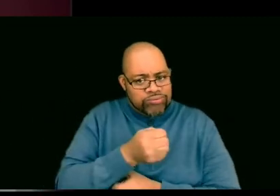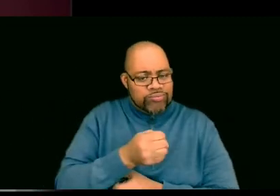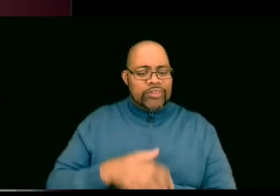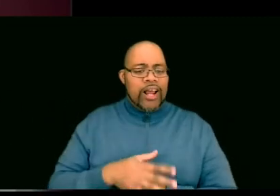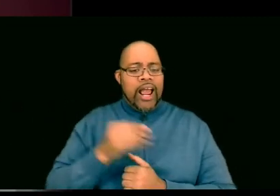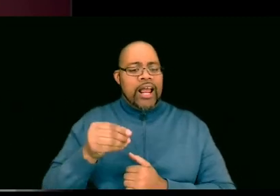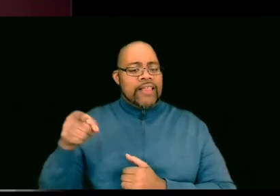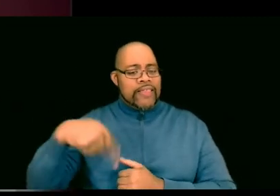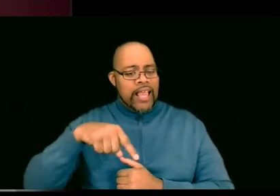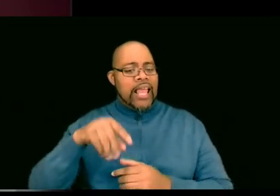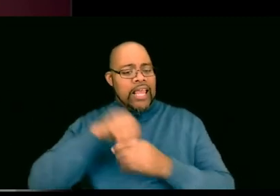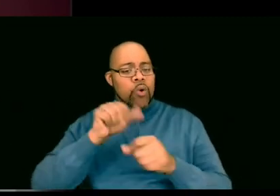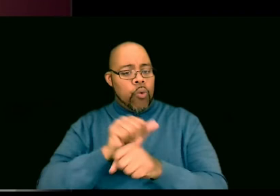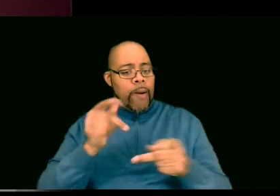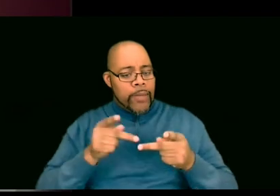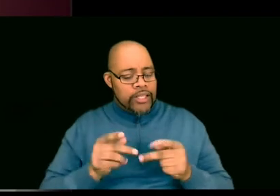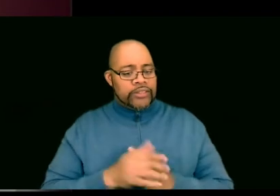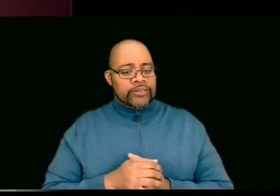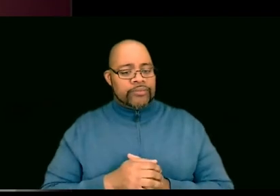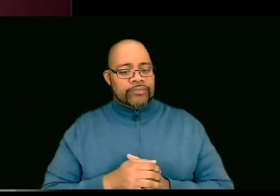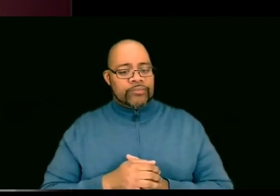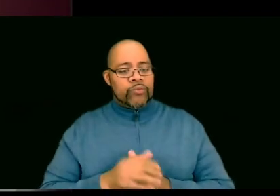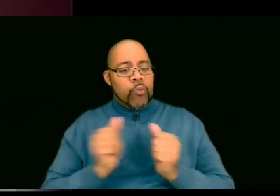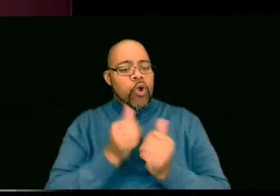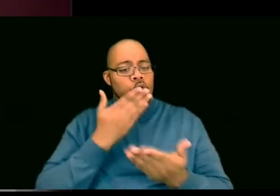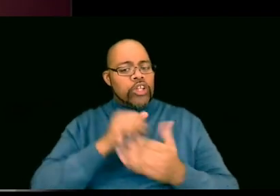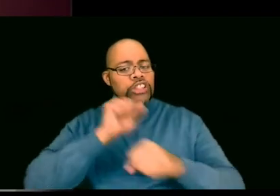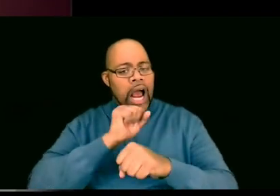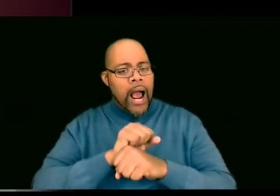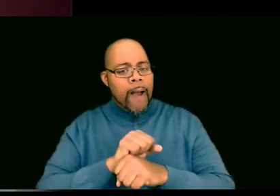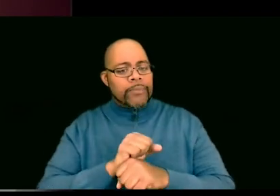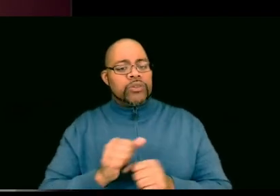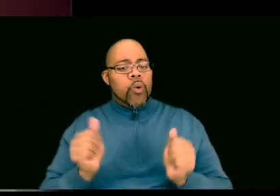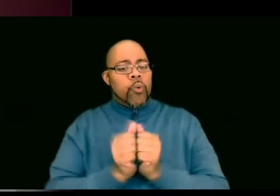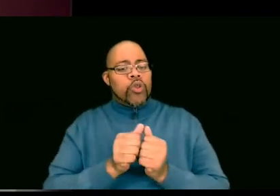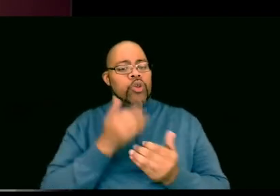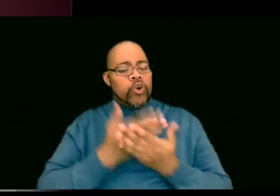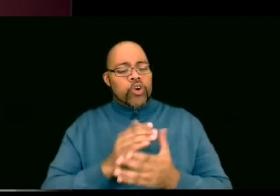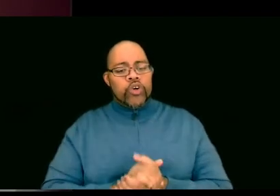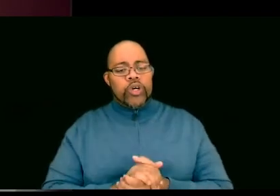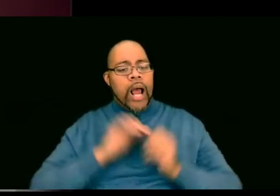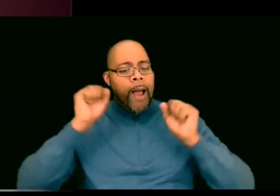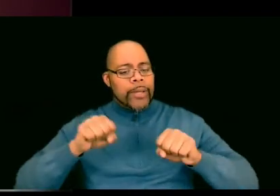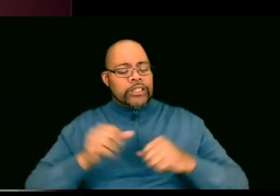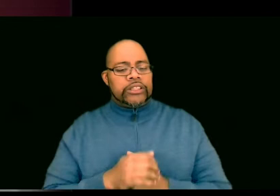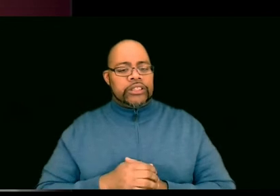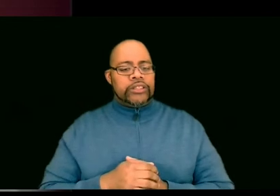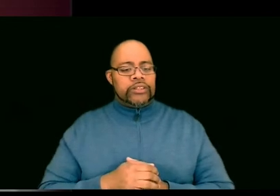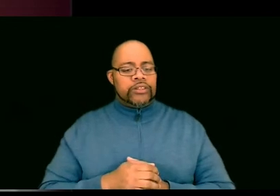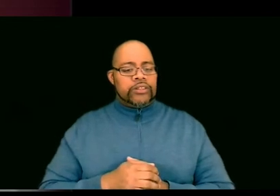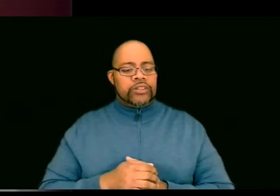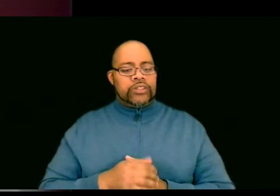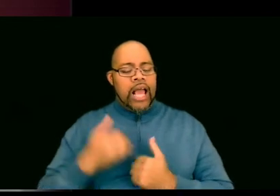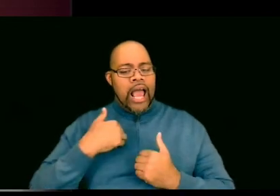workplace, and they are in the workplace with good jobs, with good ability